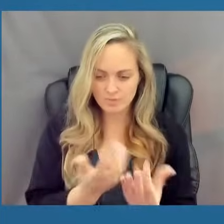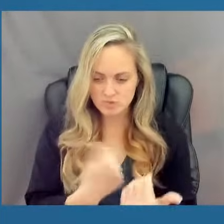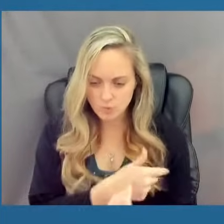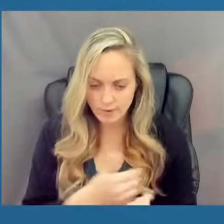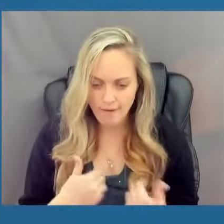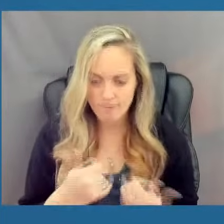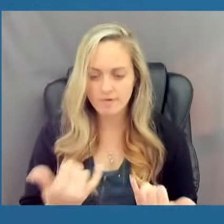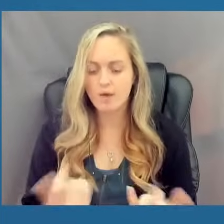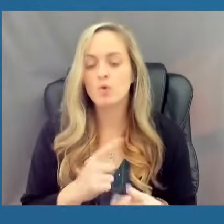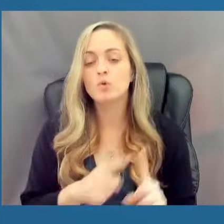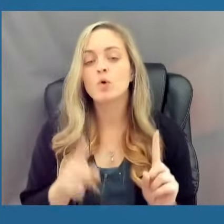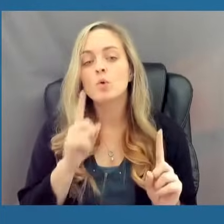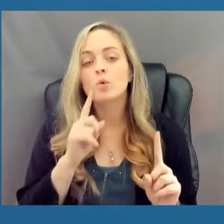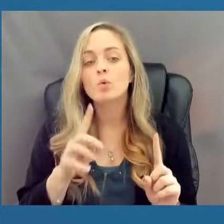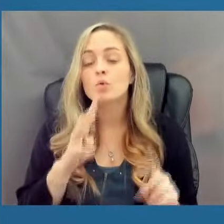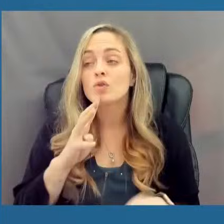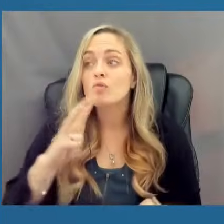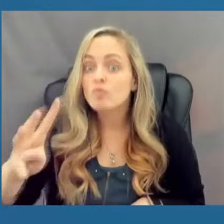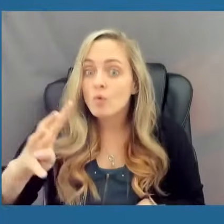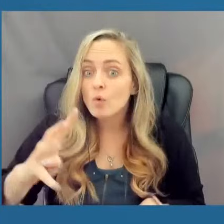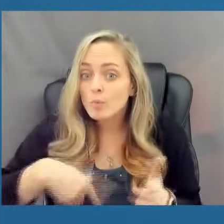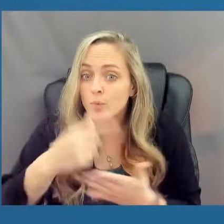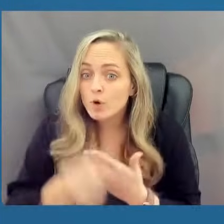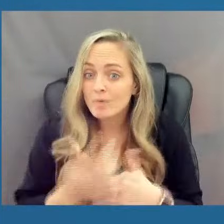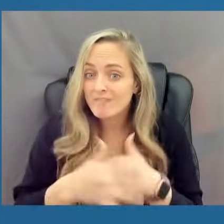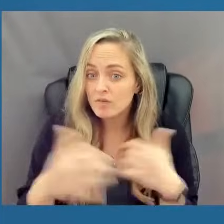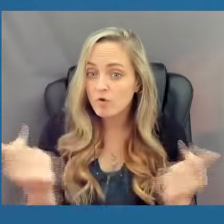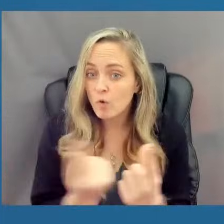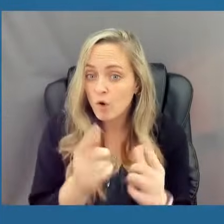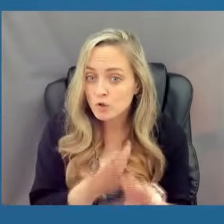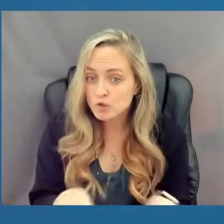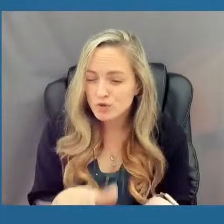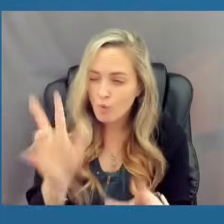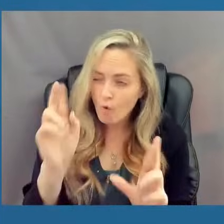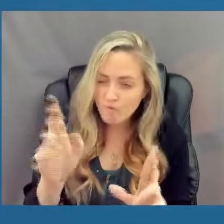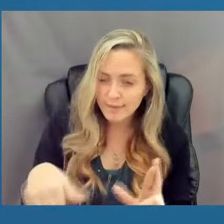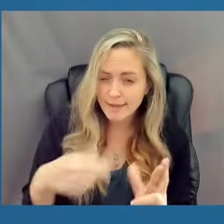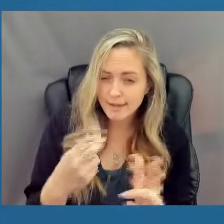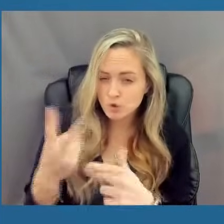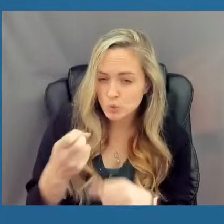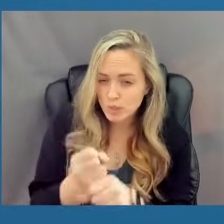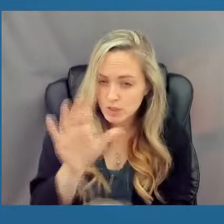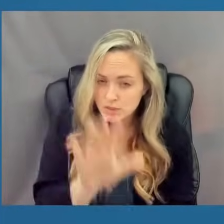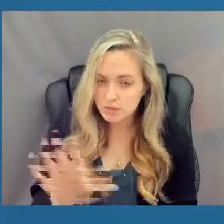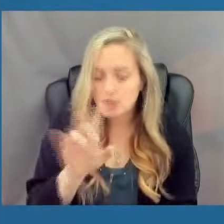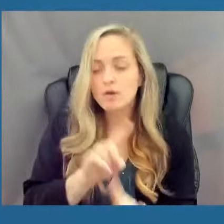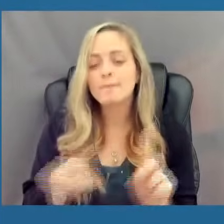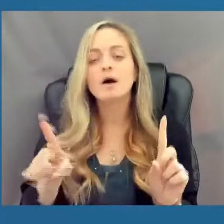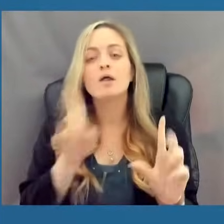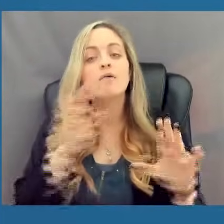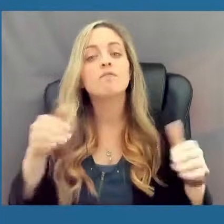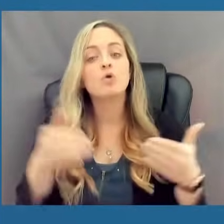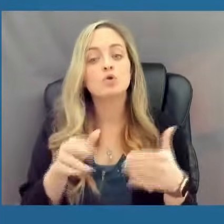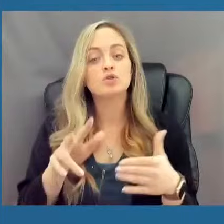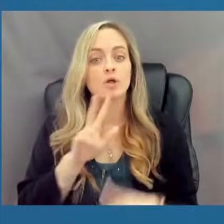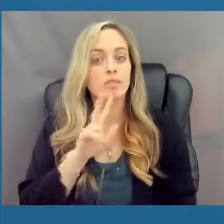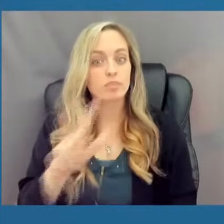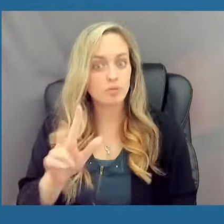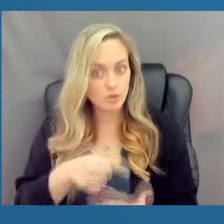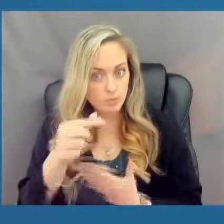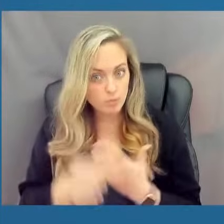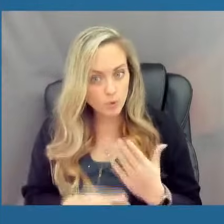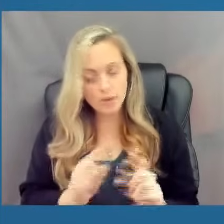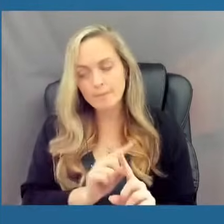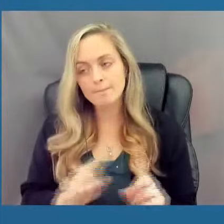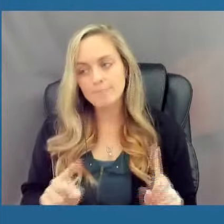the 4-year-old program available to every child within the next 2 years. That should be done. Also focusing on 3-year-old programs, but it says